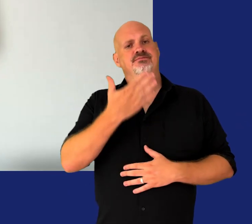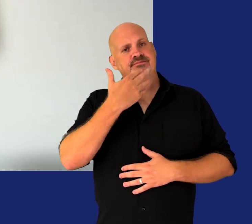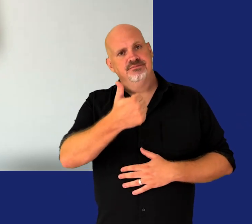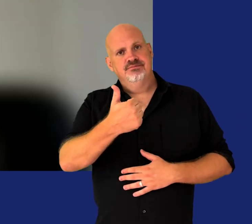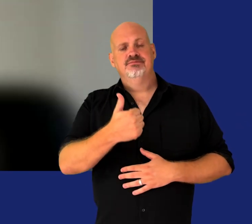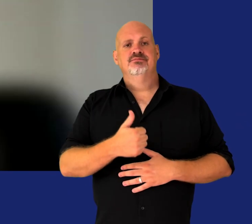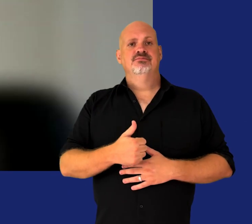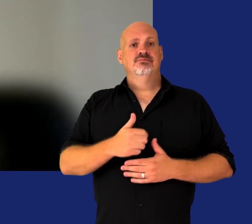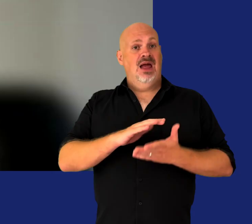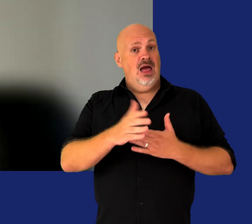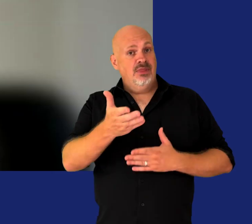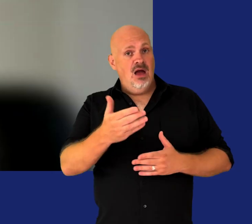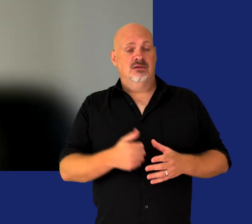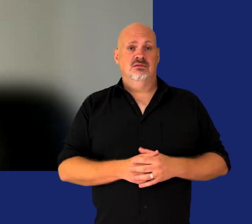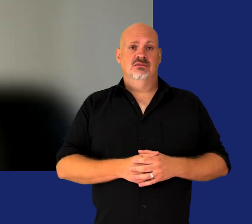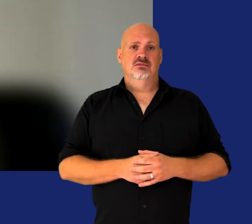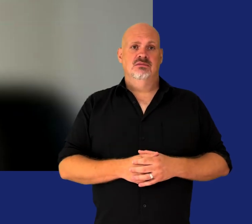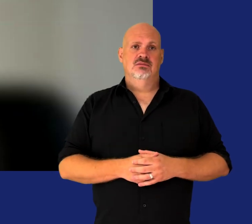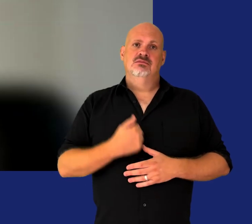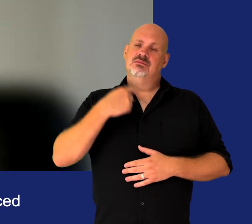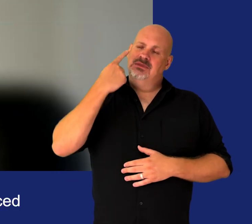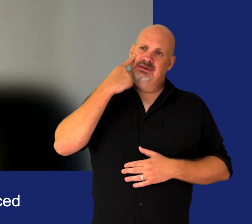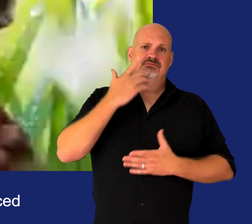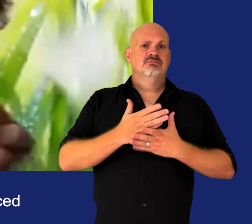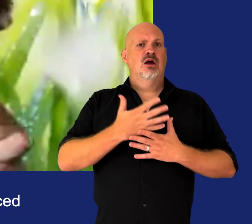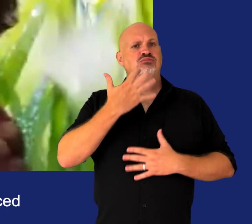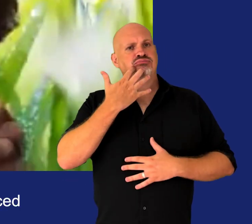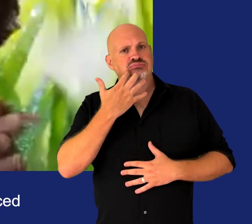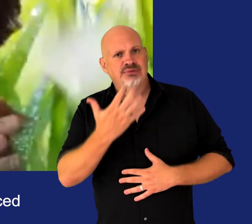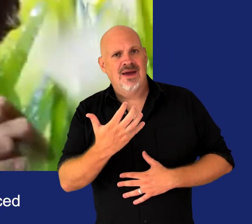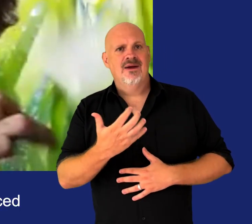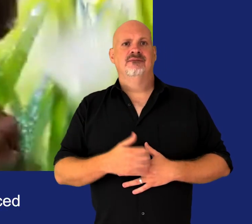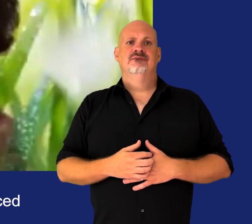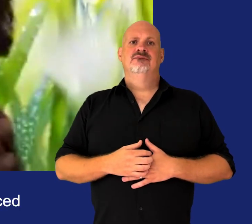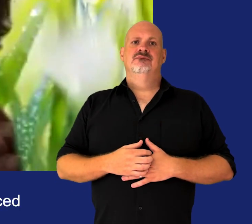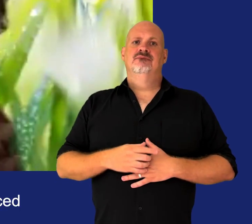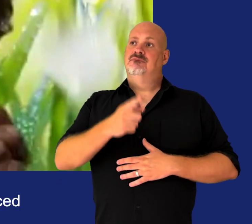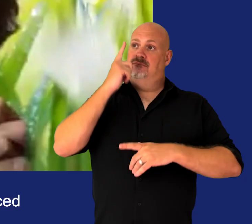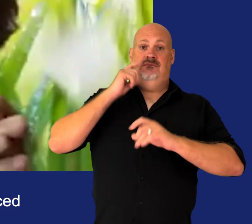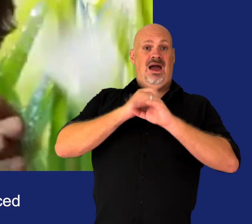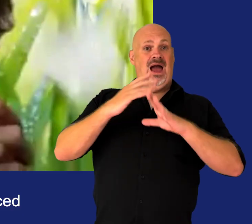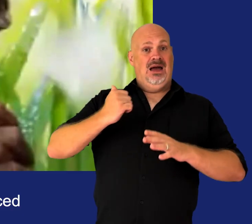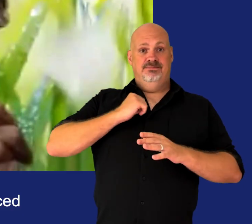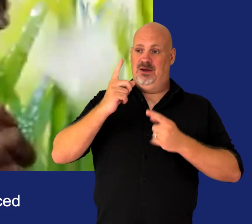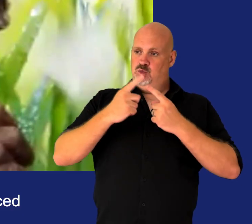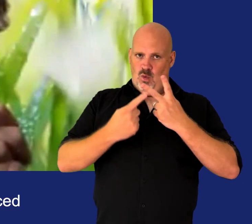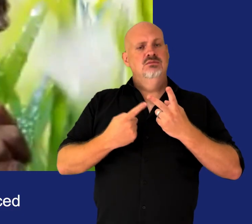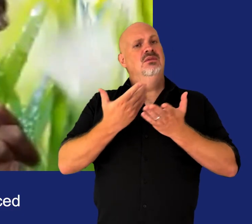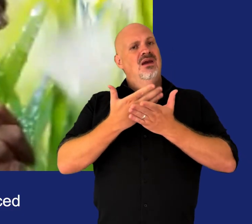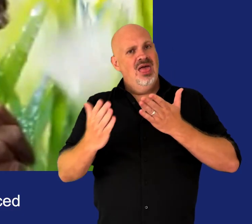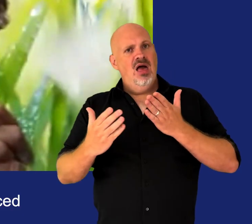Thank you. Heather? I think you've got to be brave and set out your expectations early